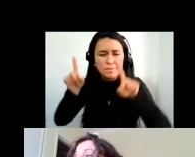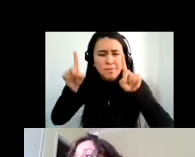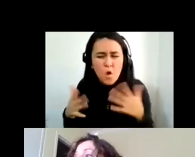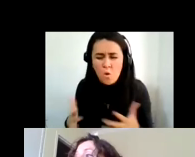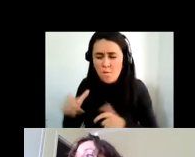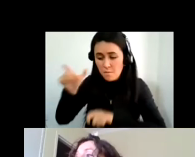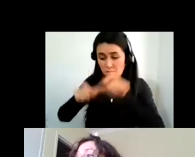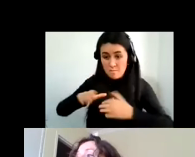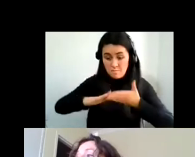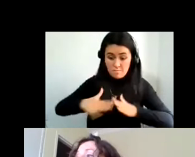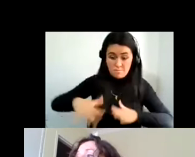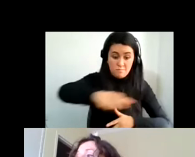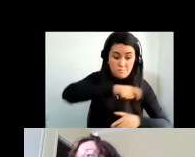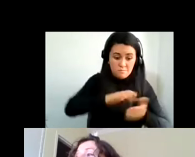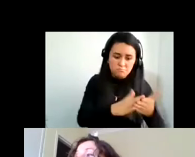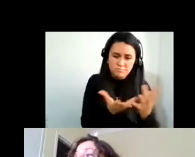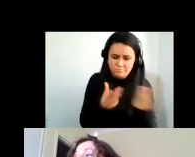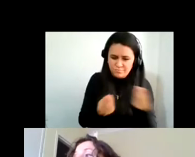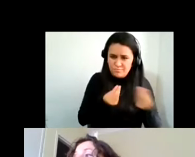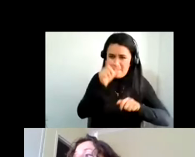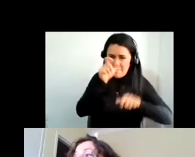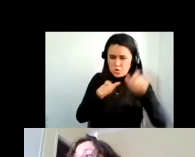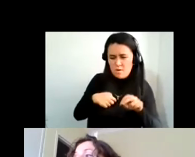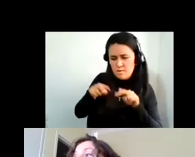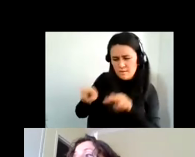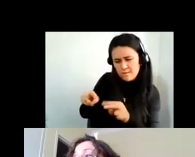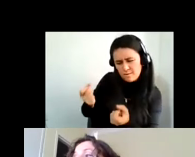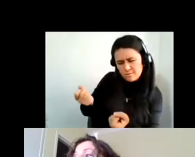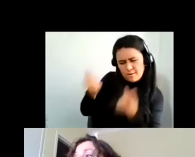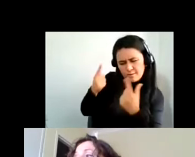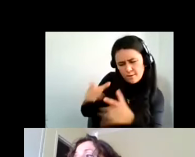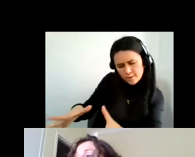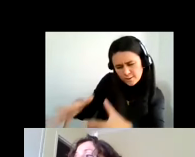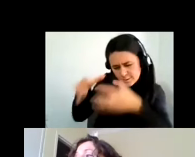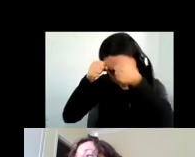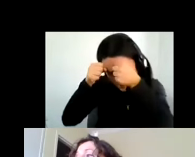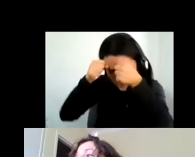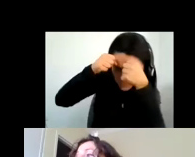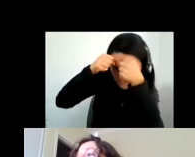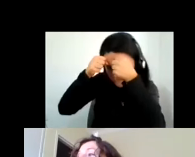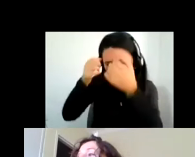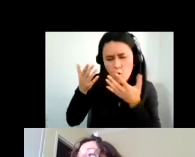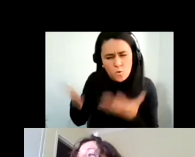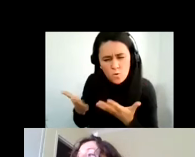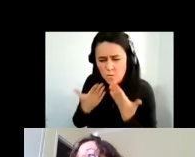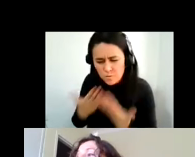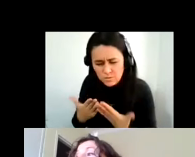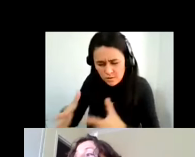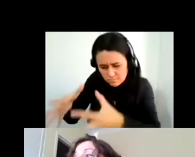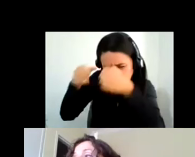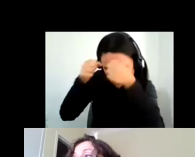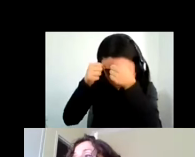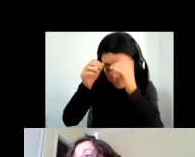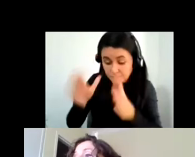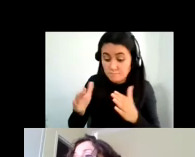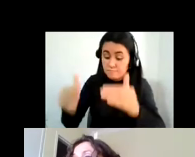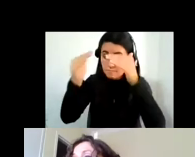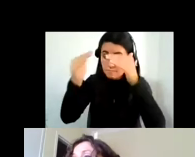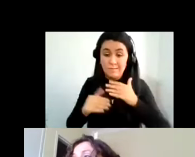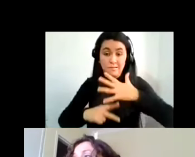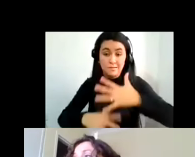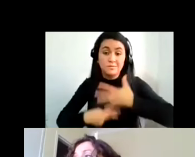supply side issues. And then we have the module 7 dedicated to the data